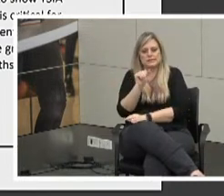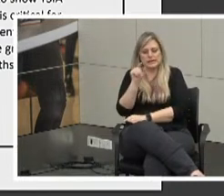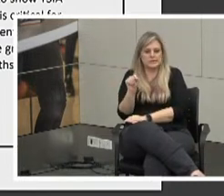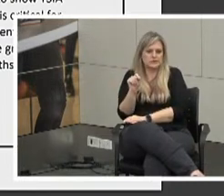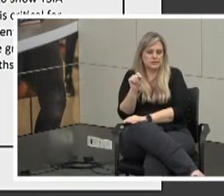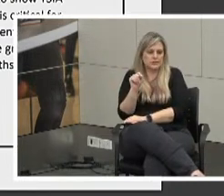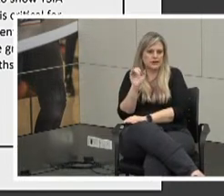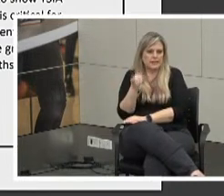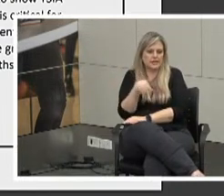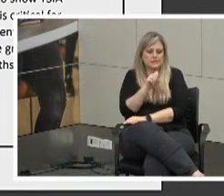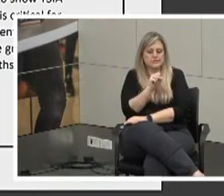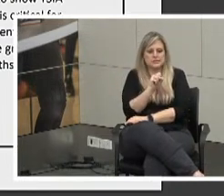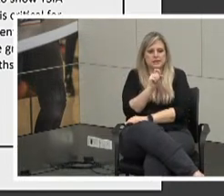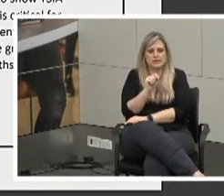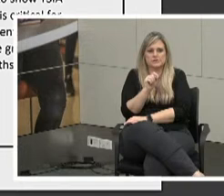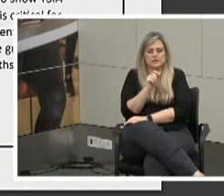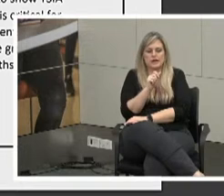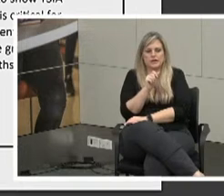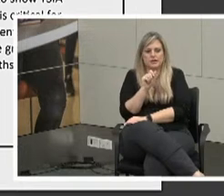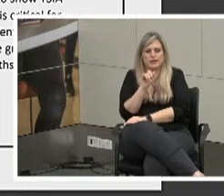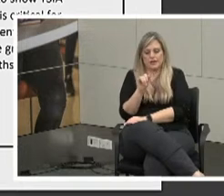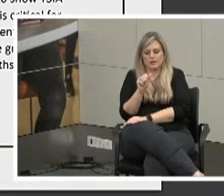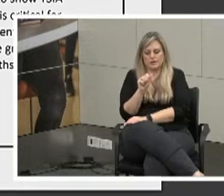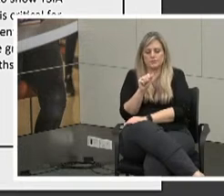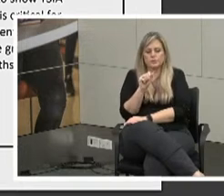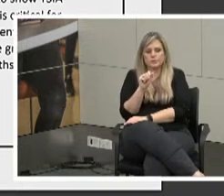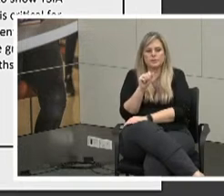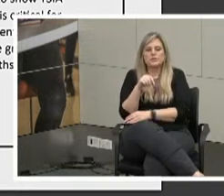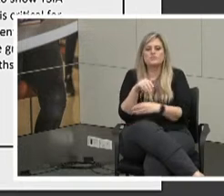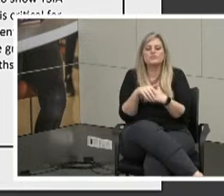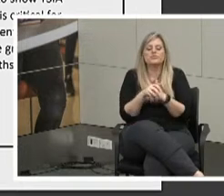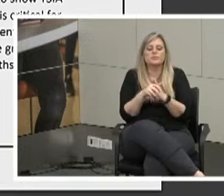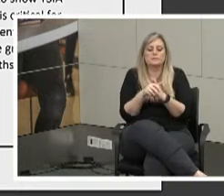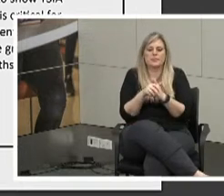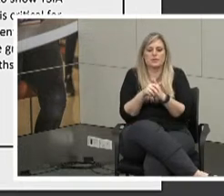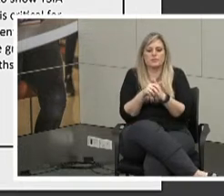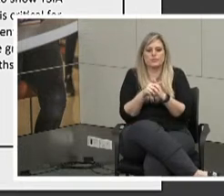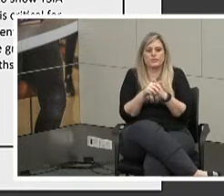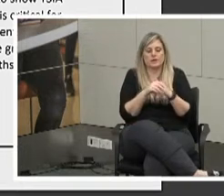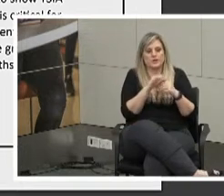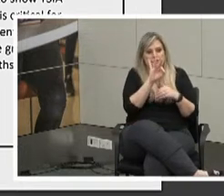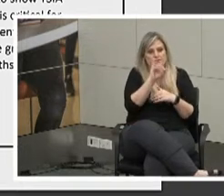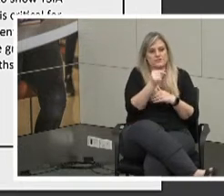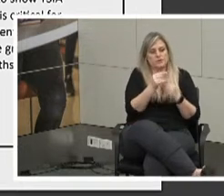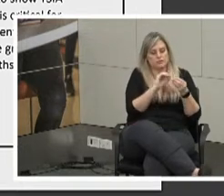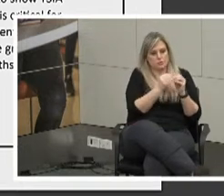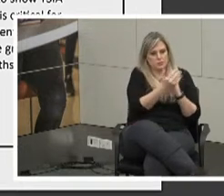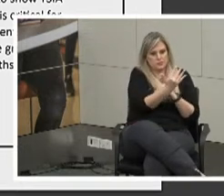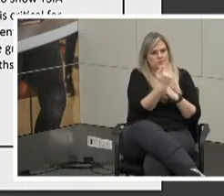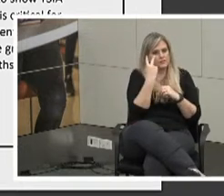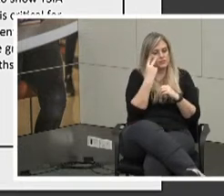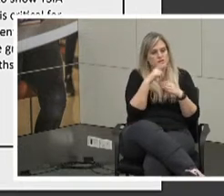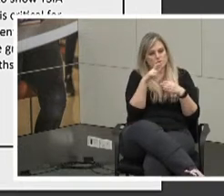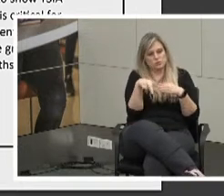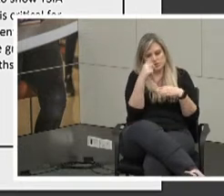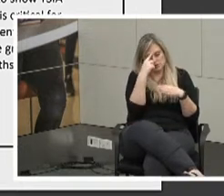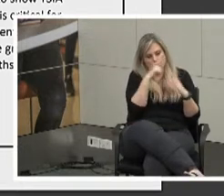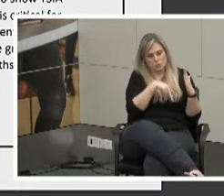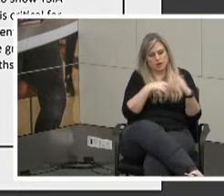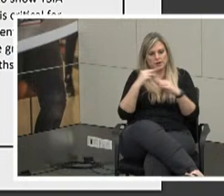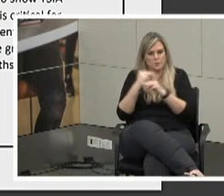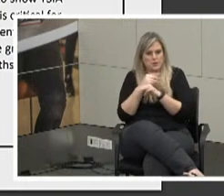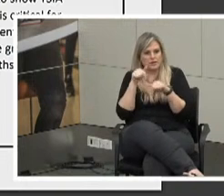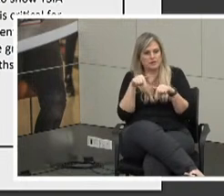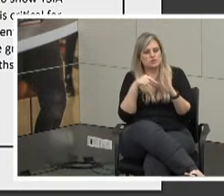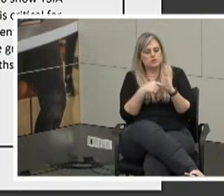that targeted tsia support for students over time um and then in figure five you see the results for reading and math uh